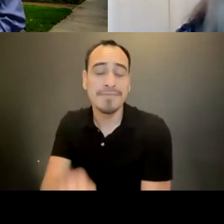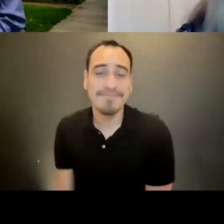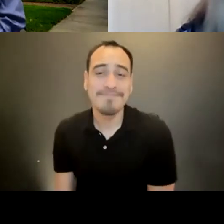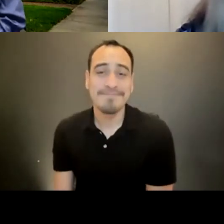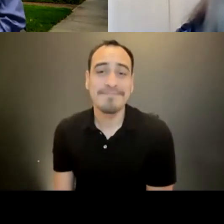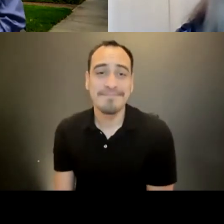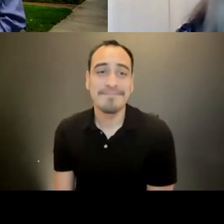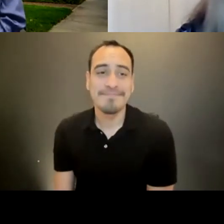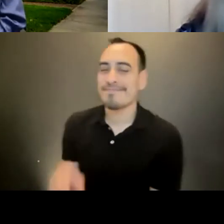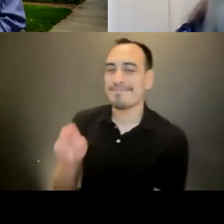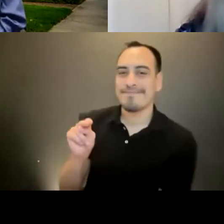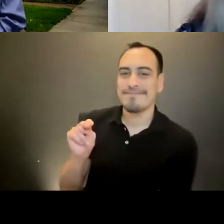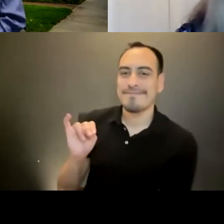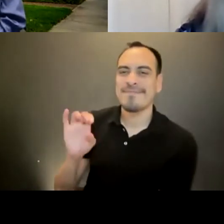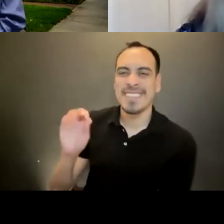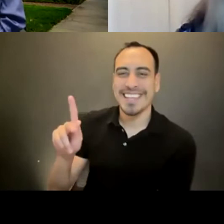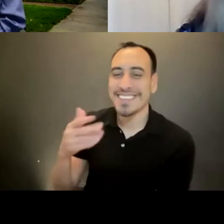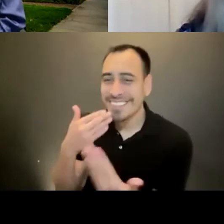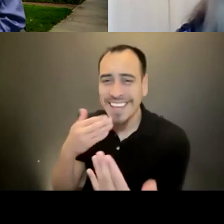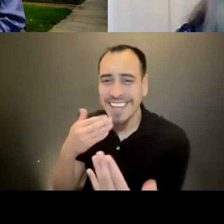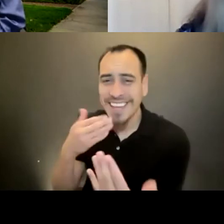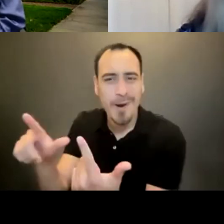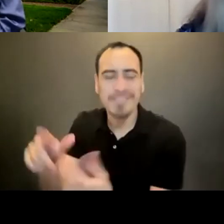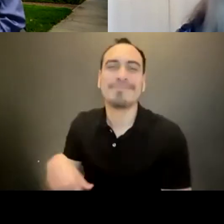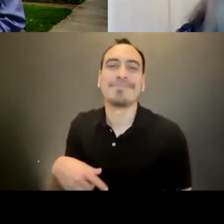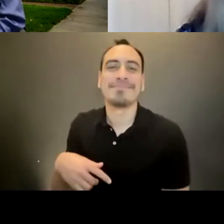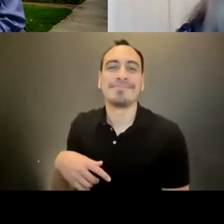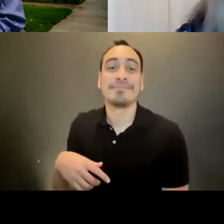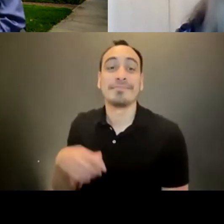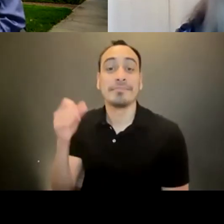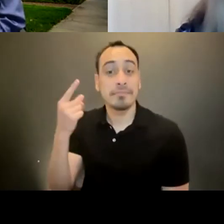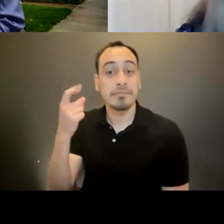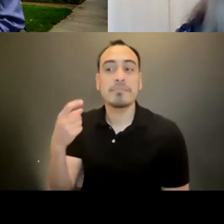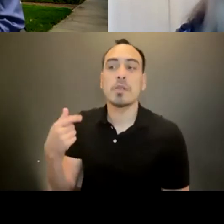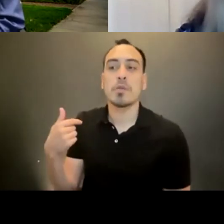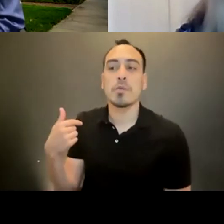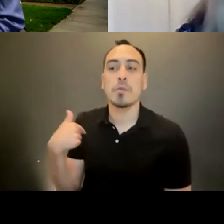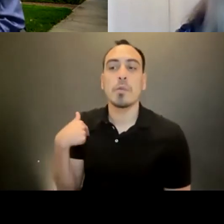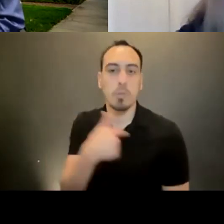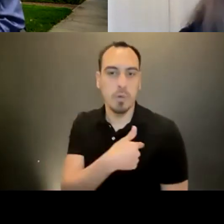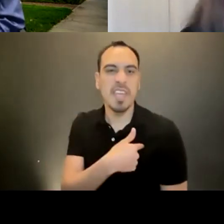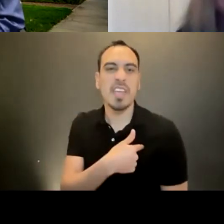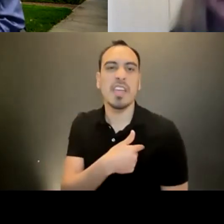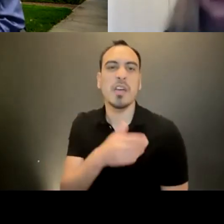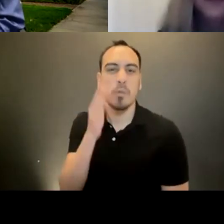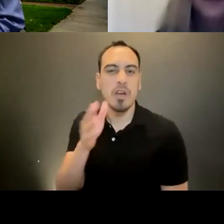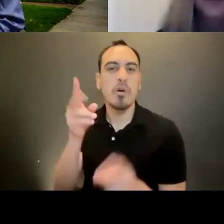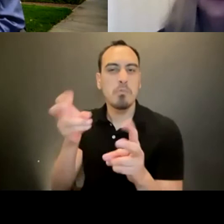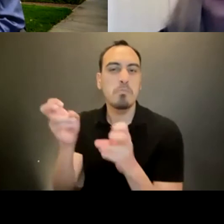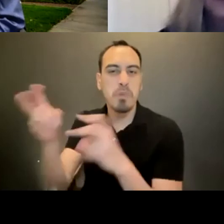All right, thank you all. And I'll note that the vaccine sites that we post to our vaccination registration